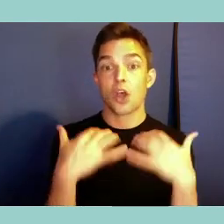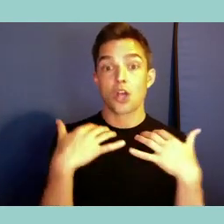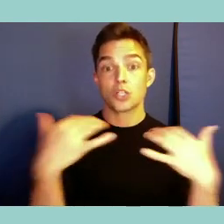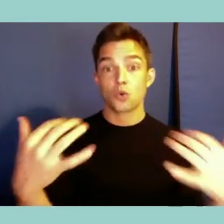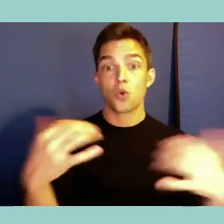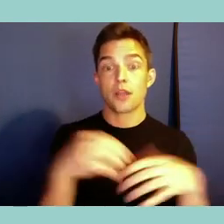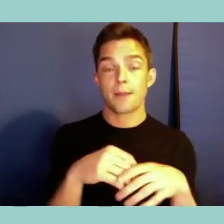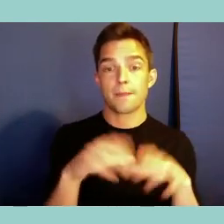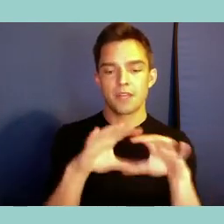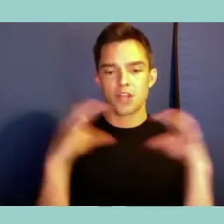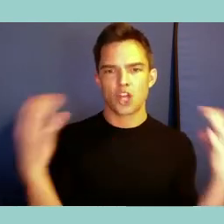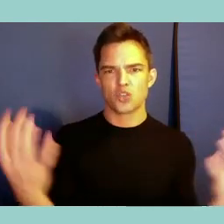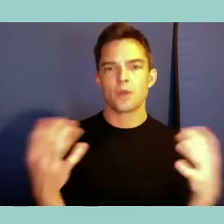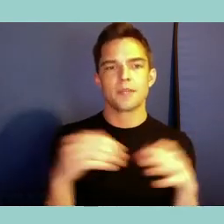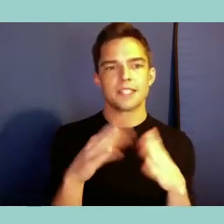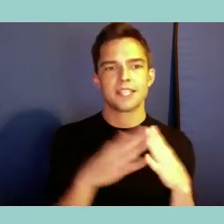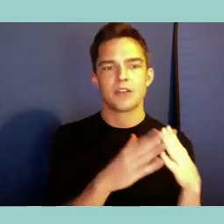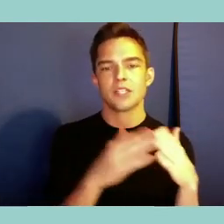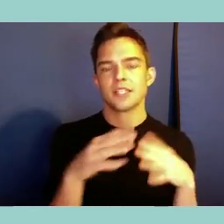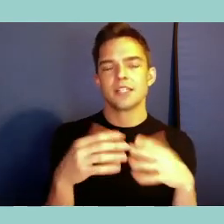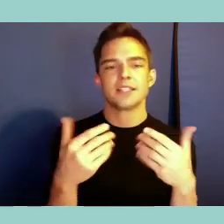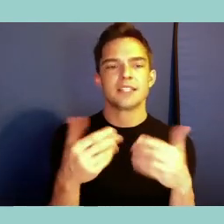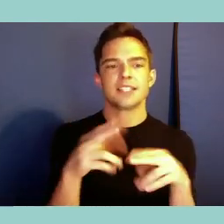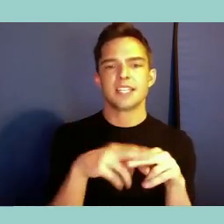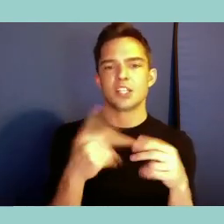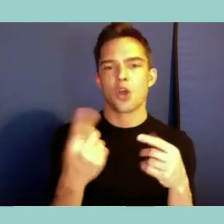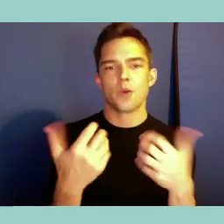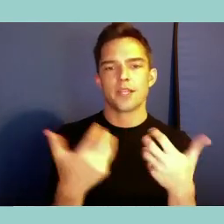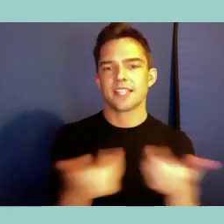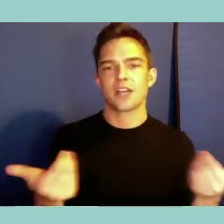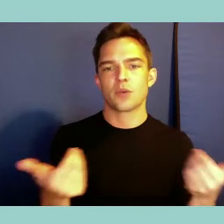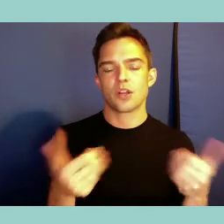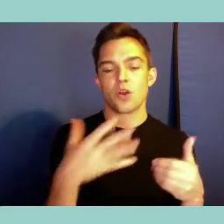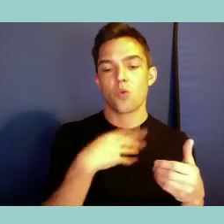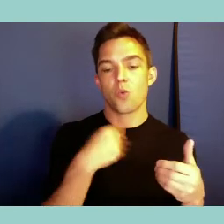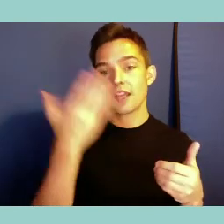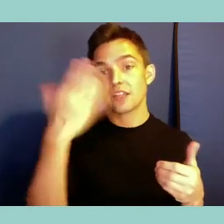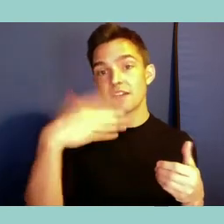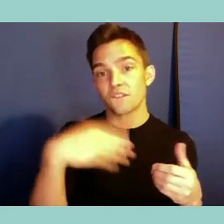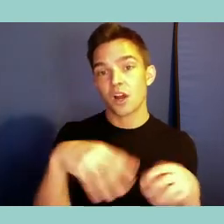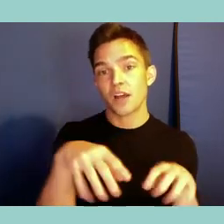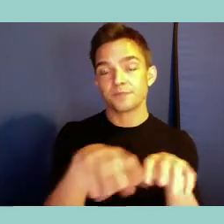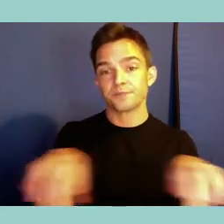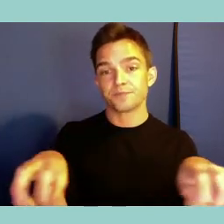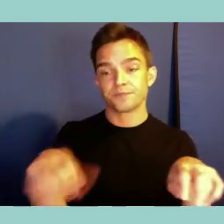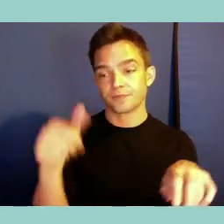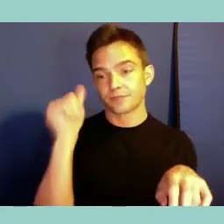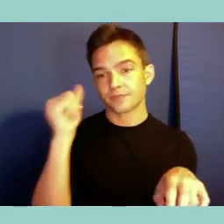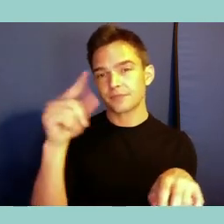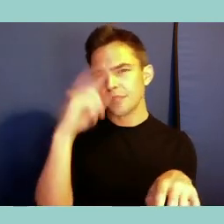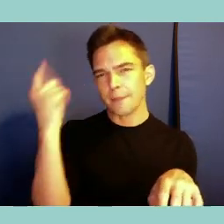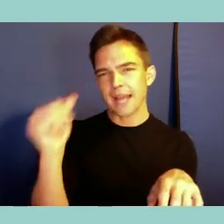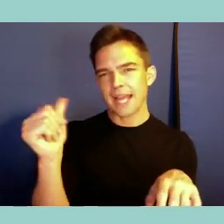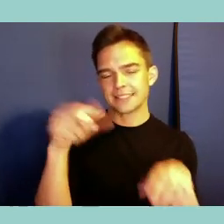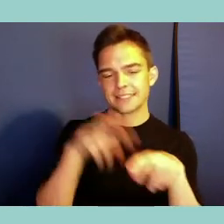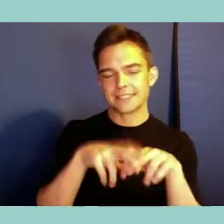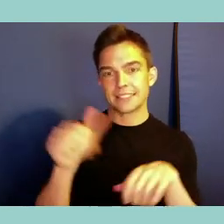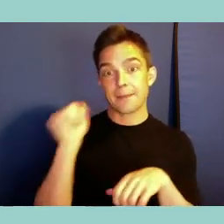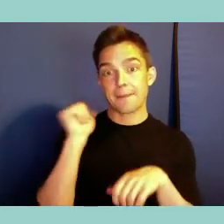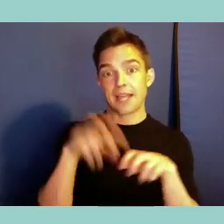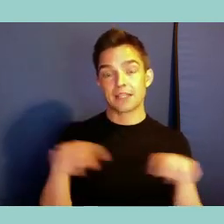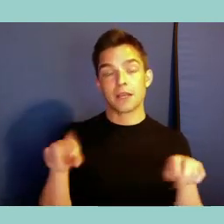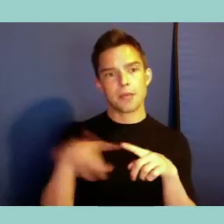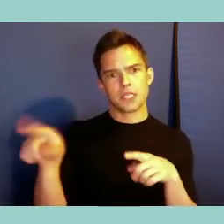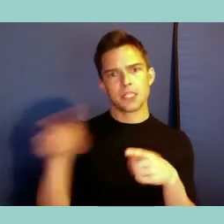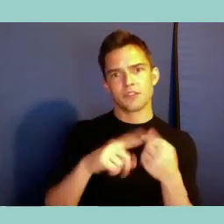in town, the seating had always been segregated, with whites sitting at the front of the theater and blacks sitting at the back. But he